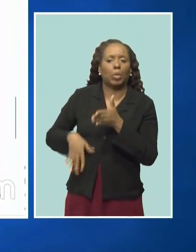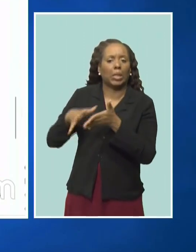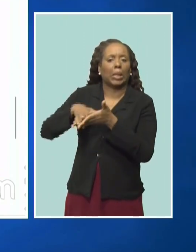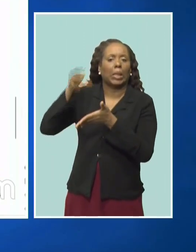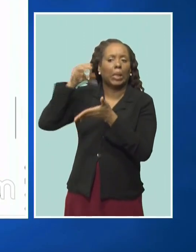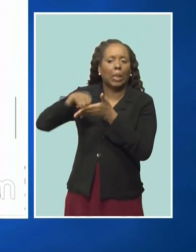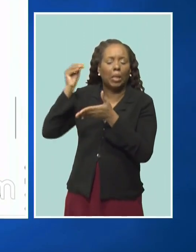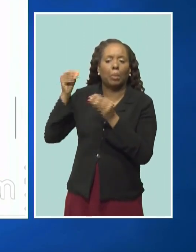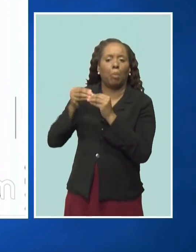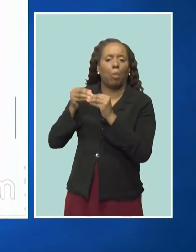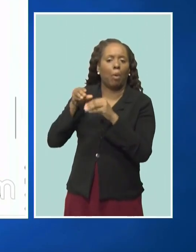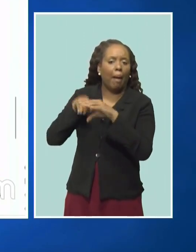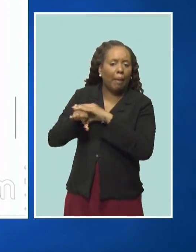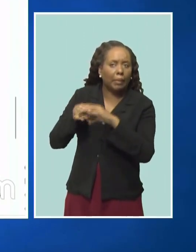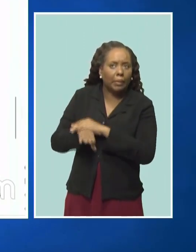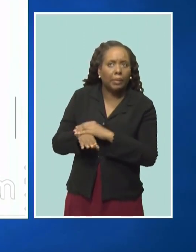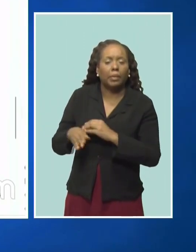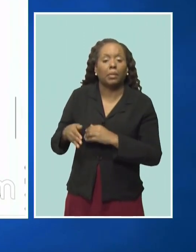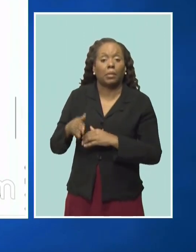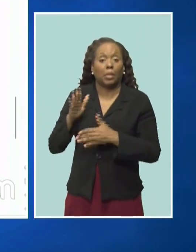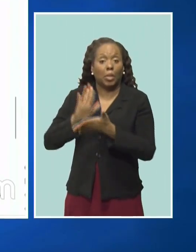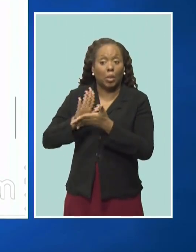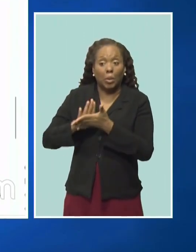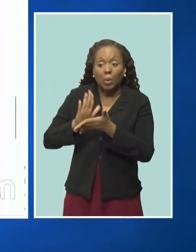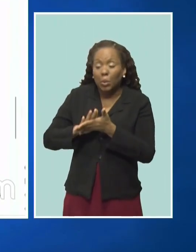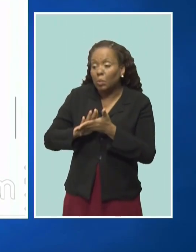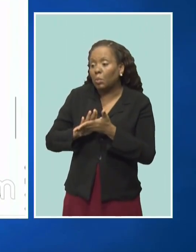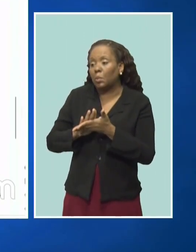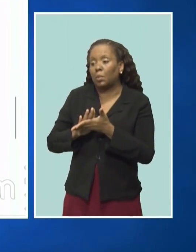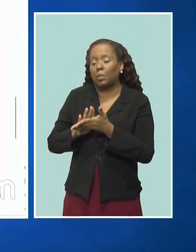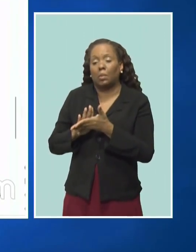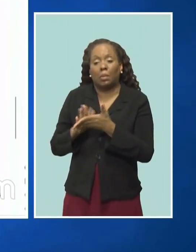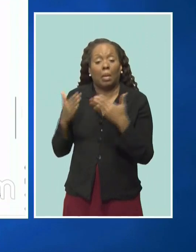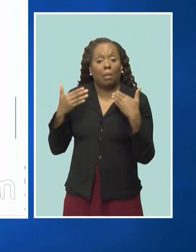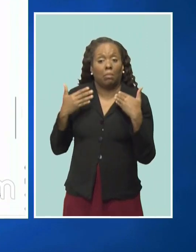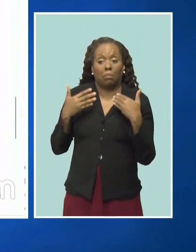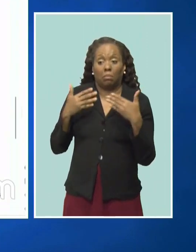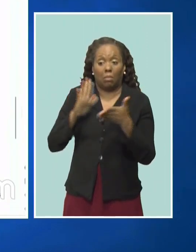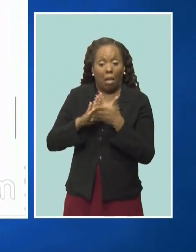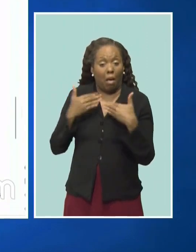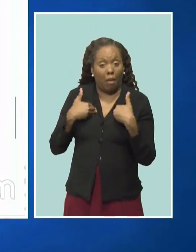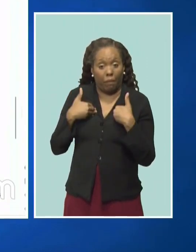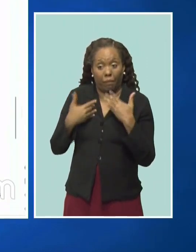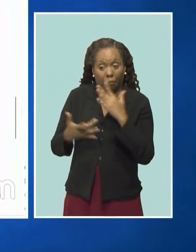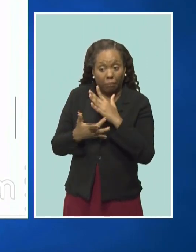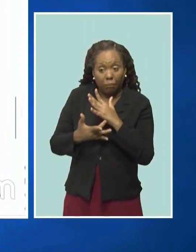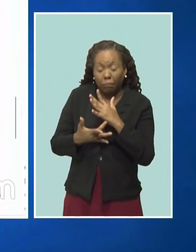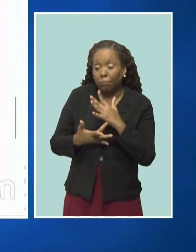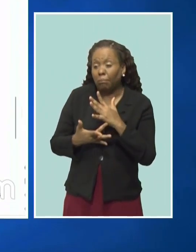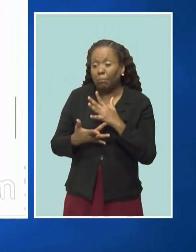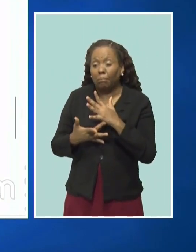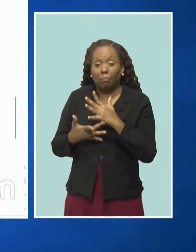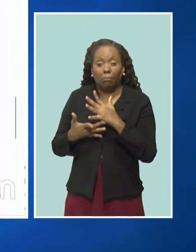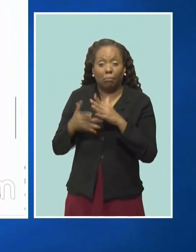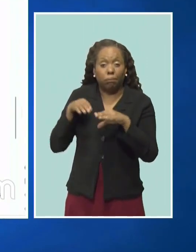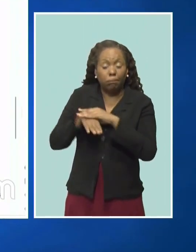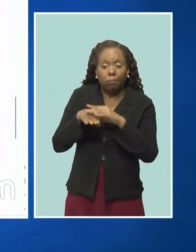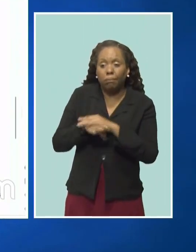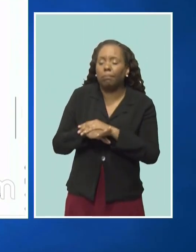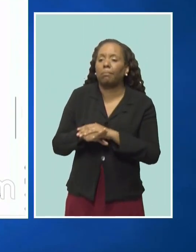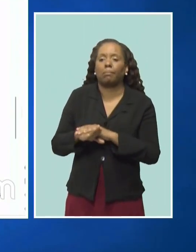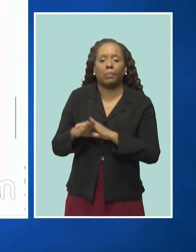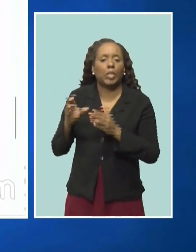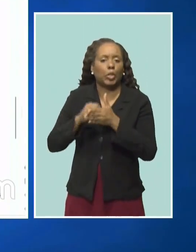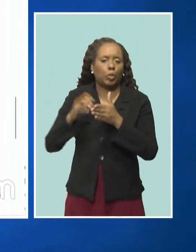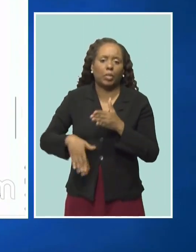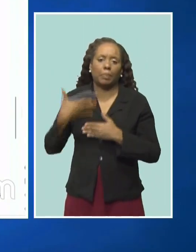able to move in a digital space have been any of those schools that are doing better than others. And we recognize, especially as